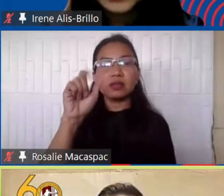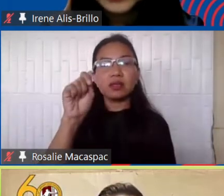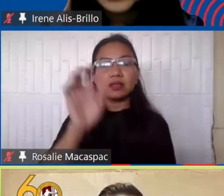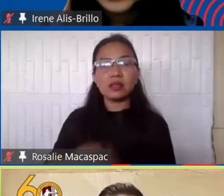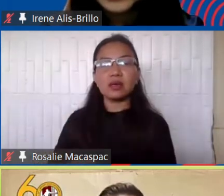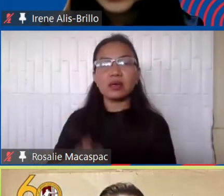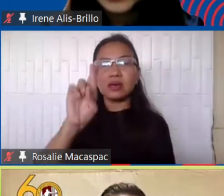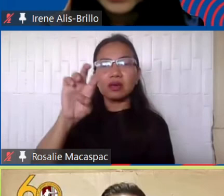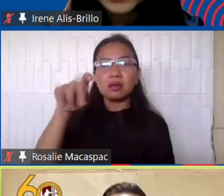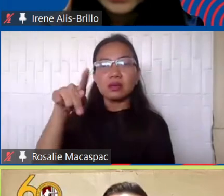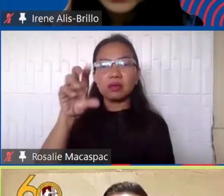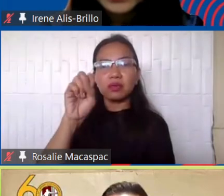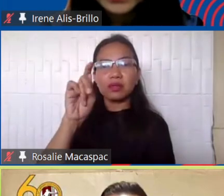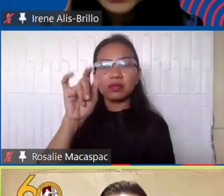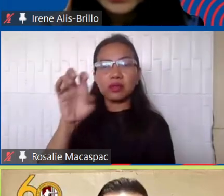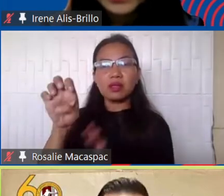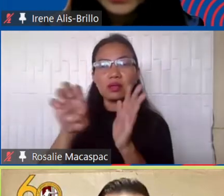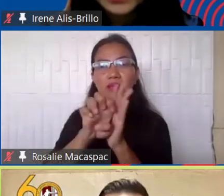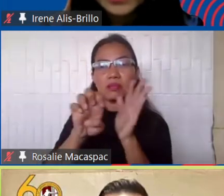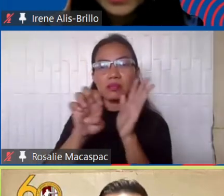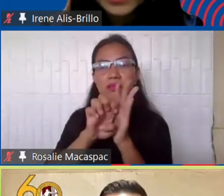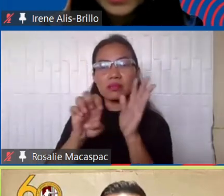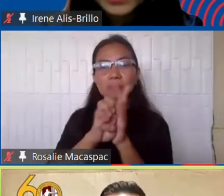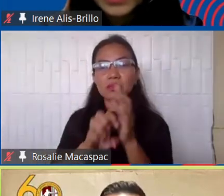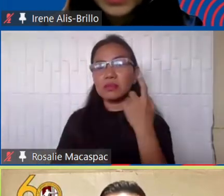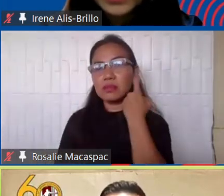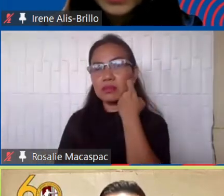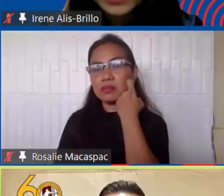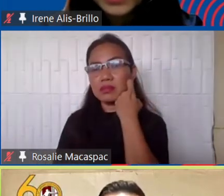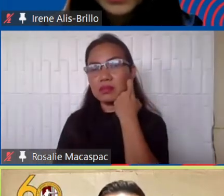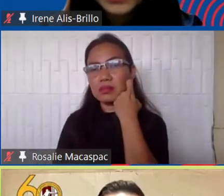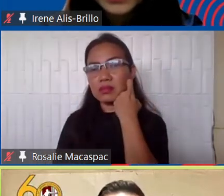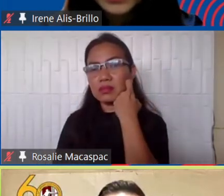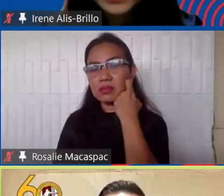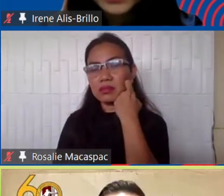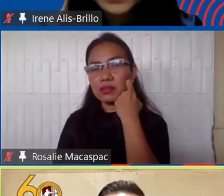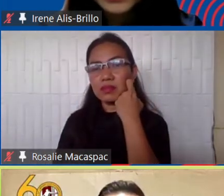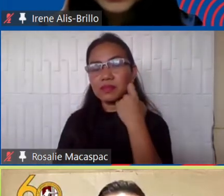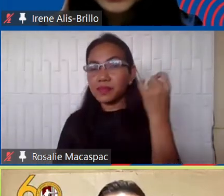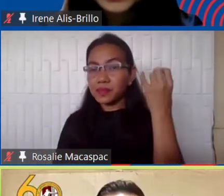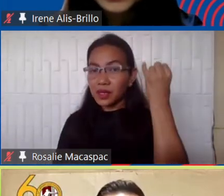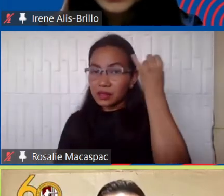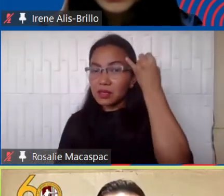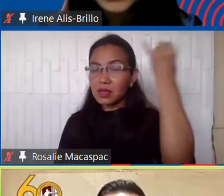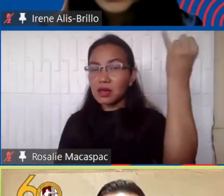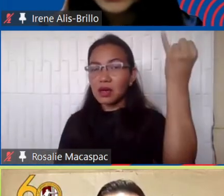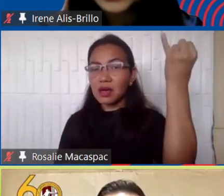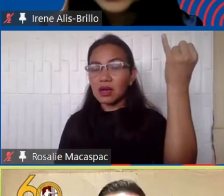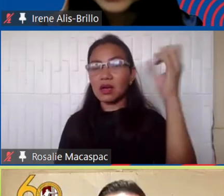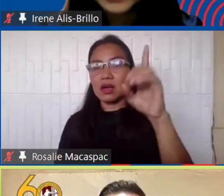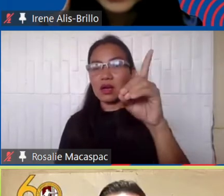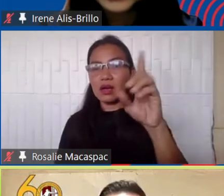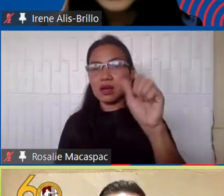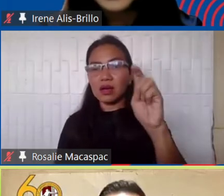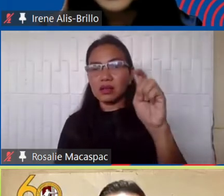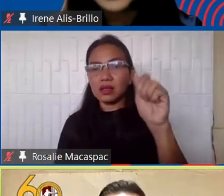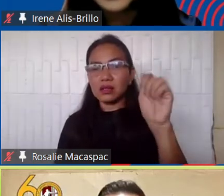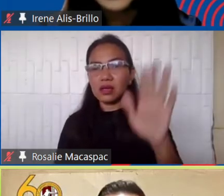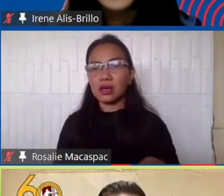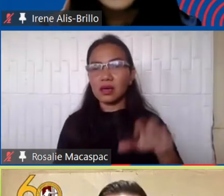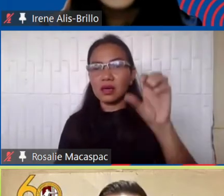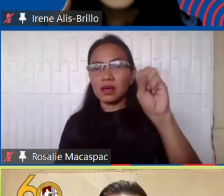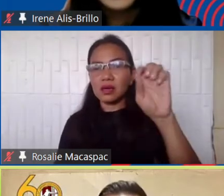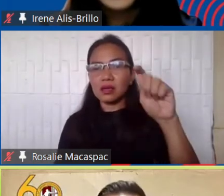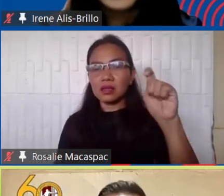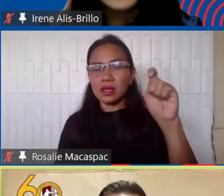example, the examples earlier, you can imagine it having data sets, like for example,